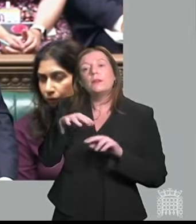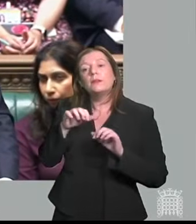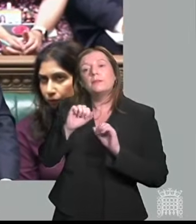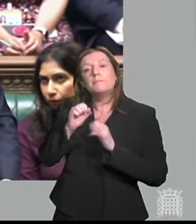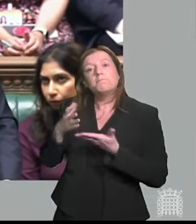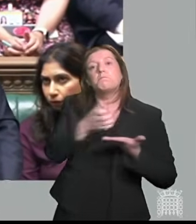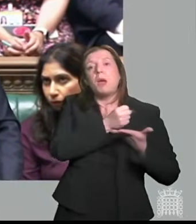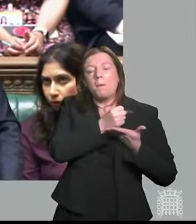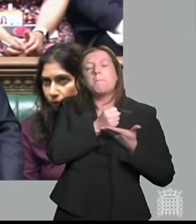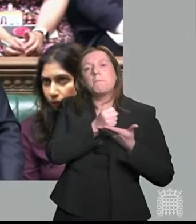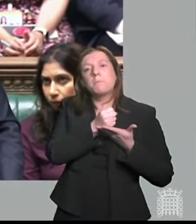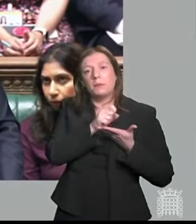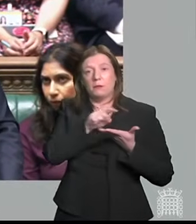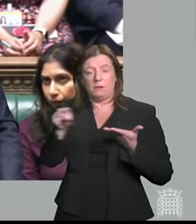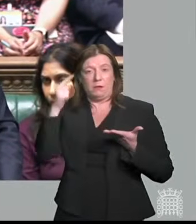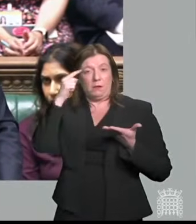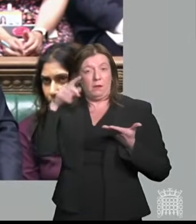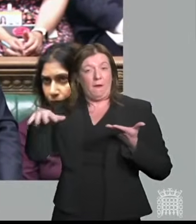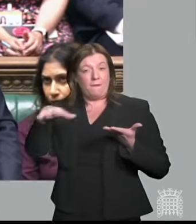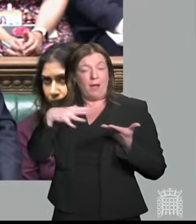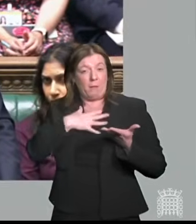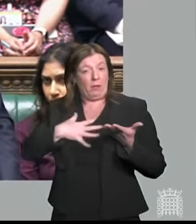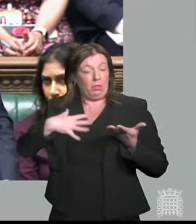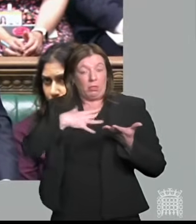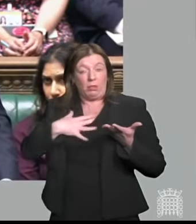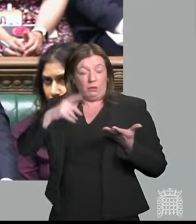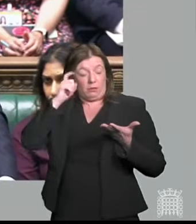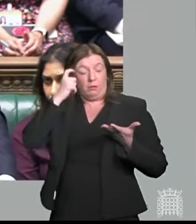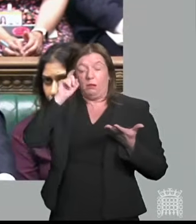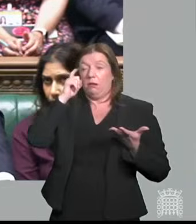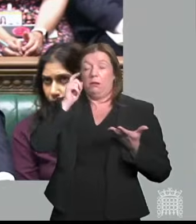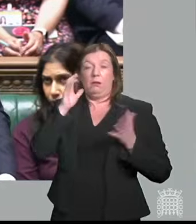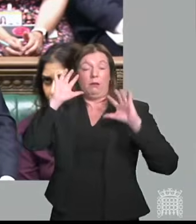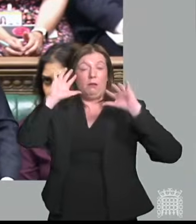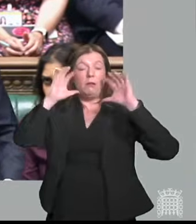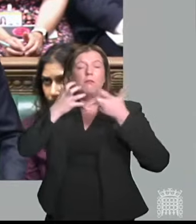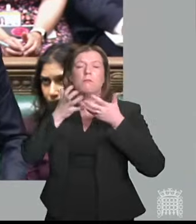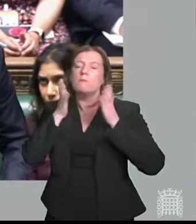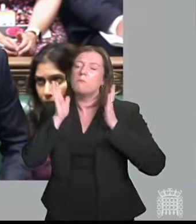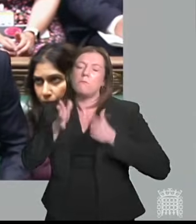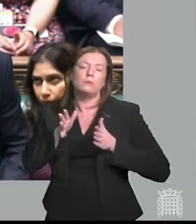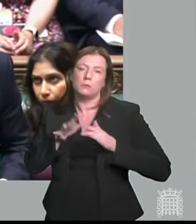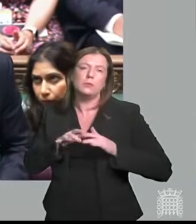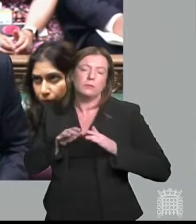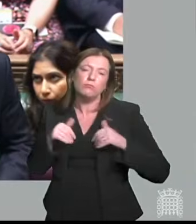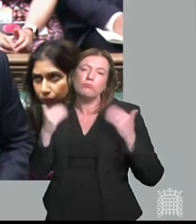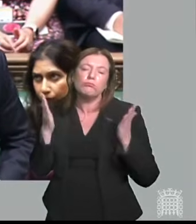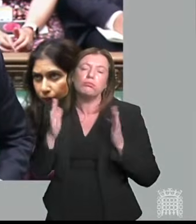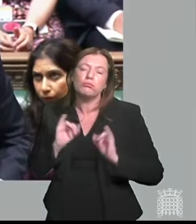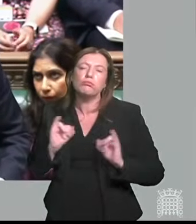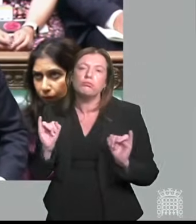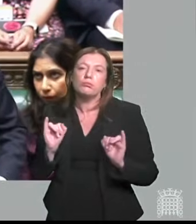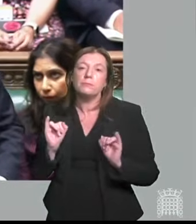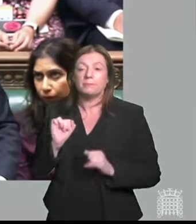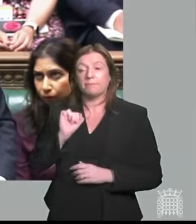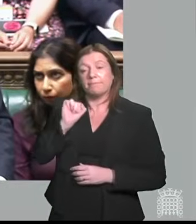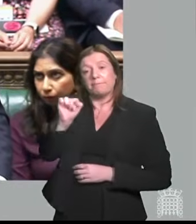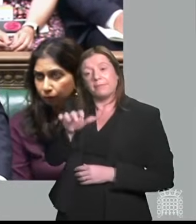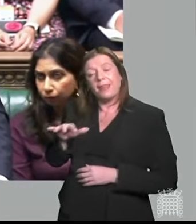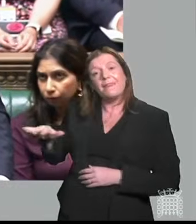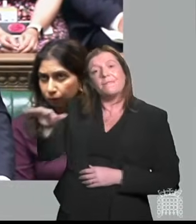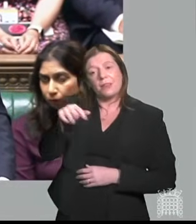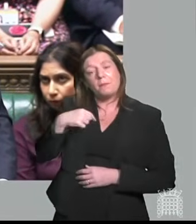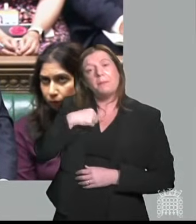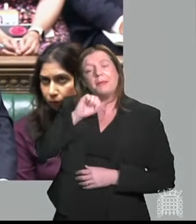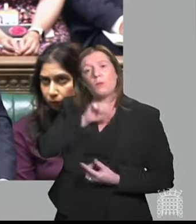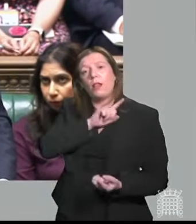and their families. The distress they are feeling will be unimaginable for all those affected. I will be meeting with some of the families and